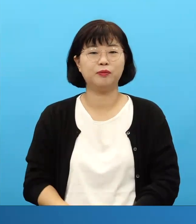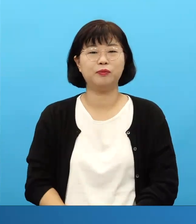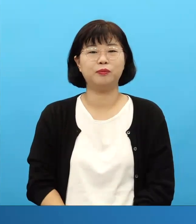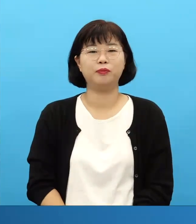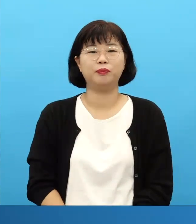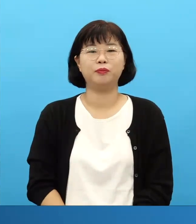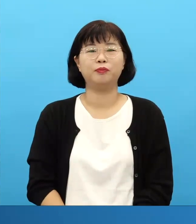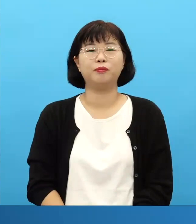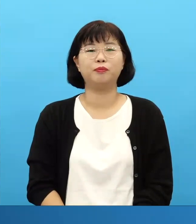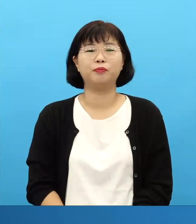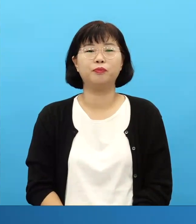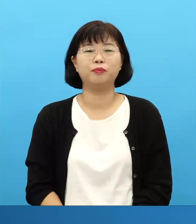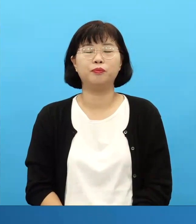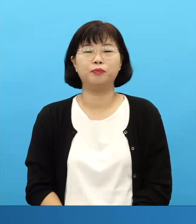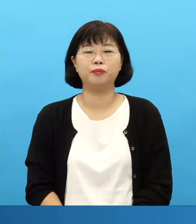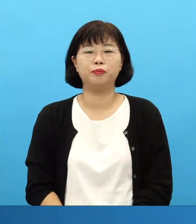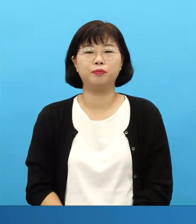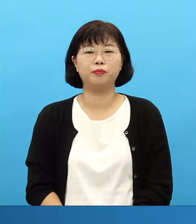from Lord Grace Church.